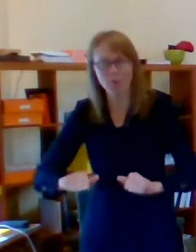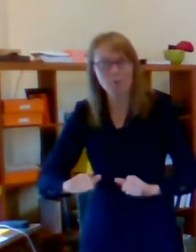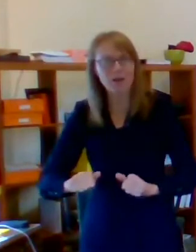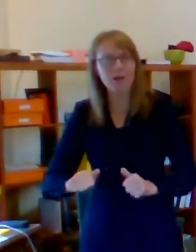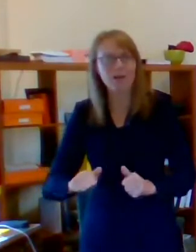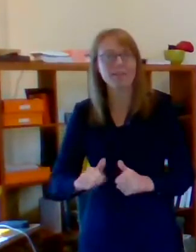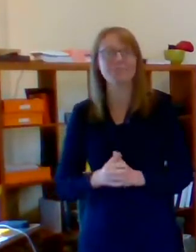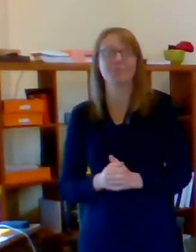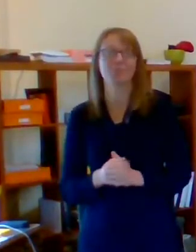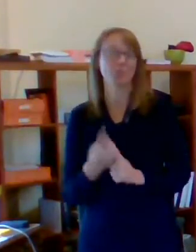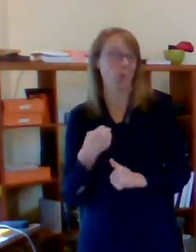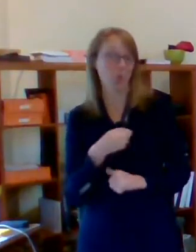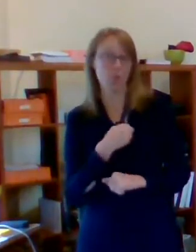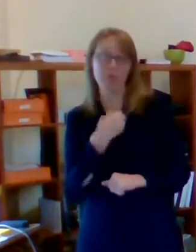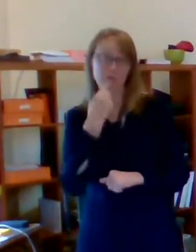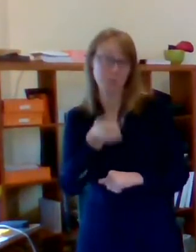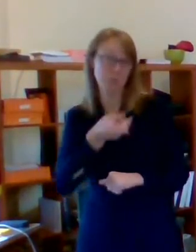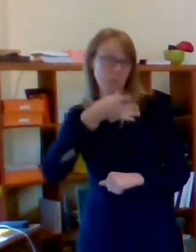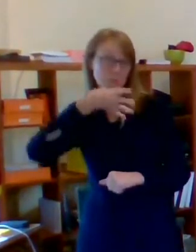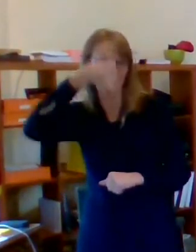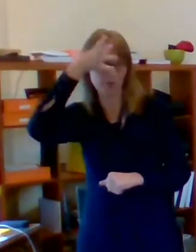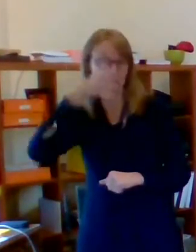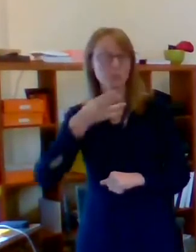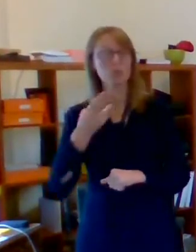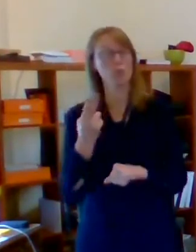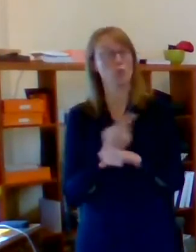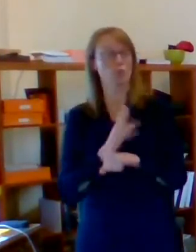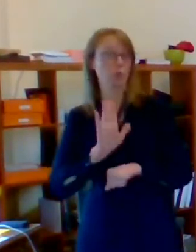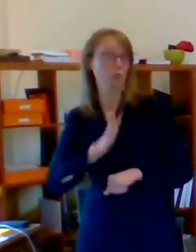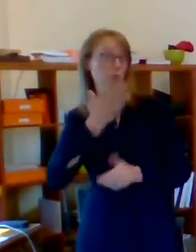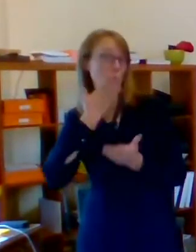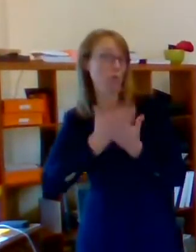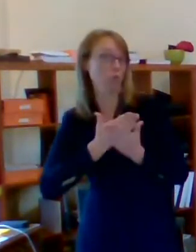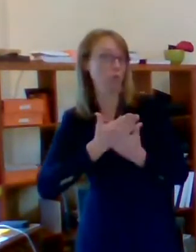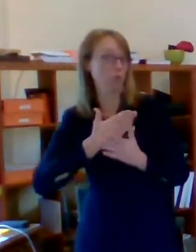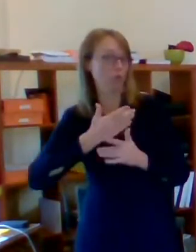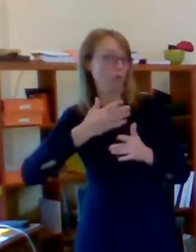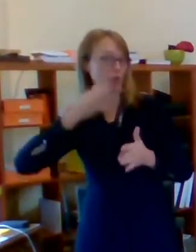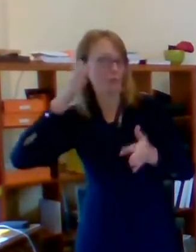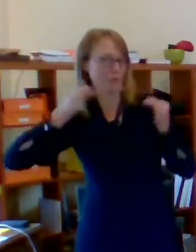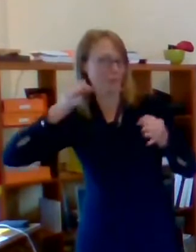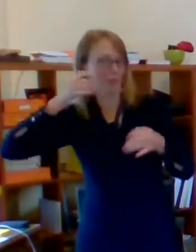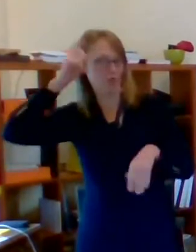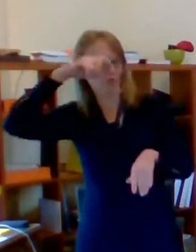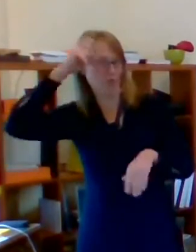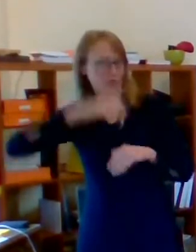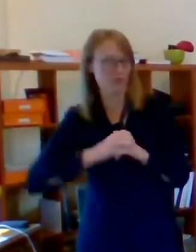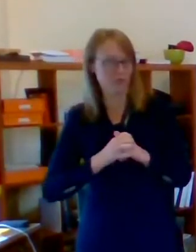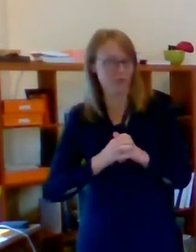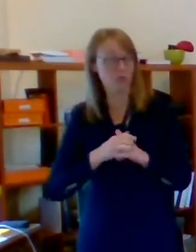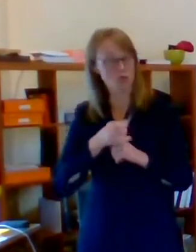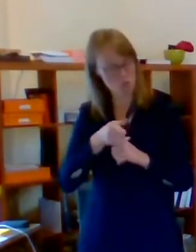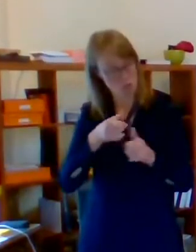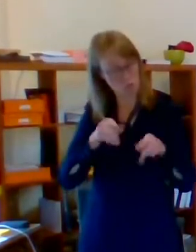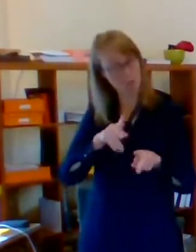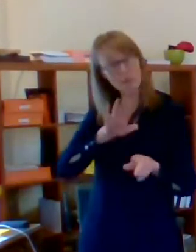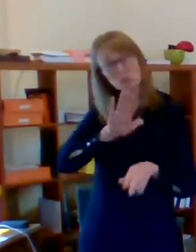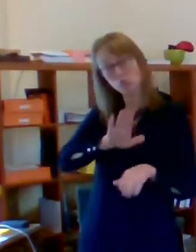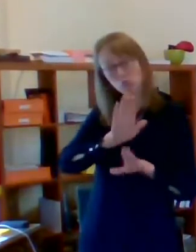use your own good judgment. If you're going to allow your kids to play on the playground, be sure that you